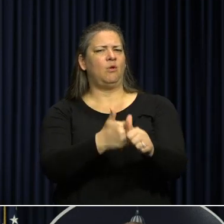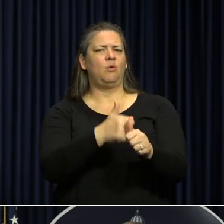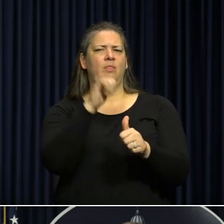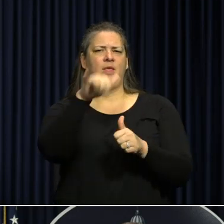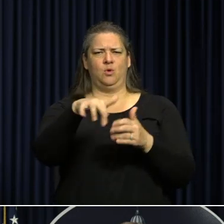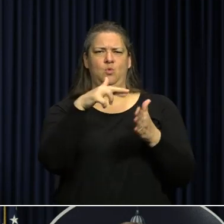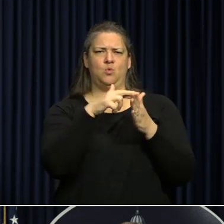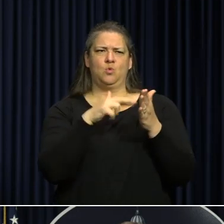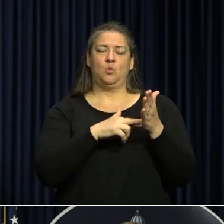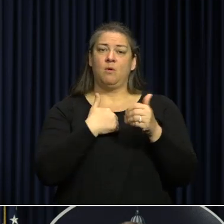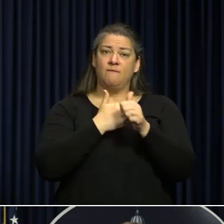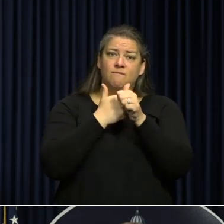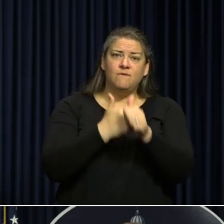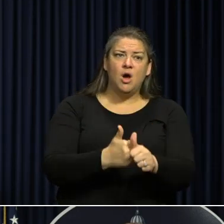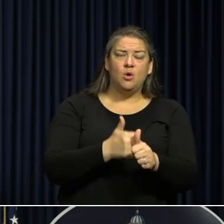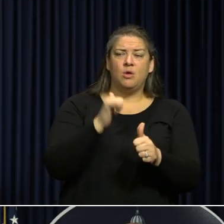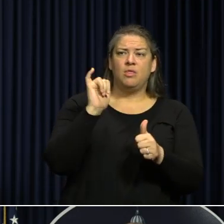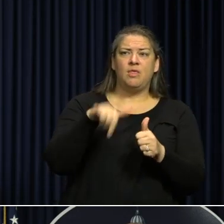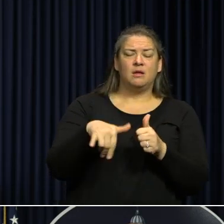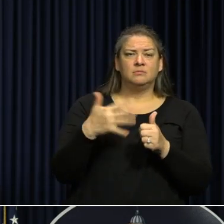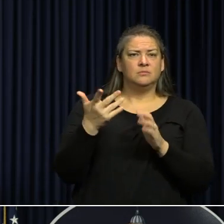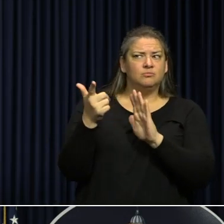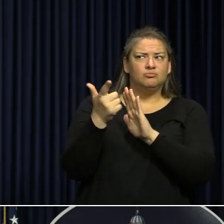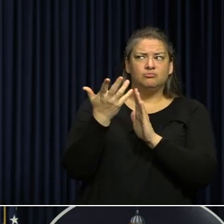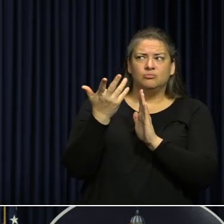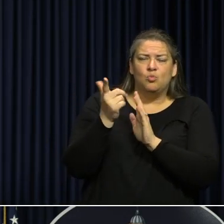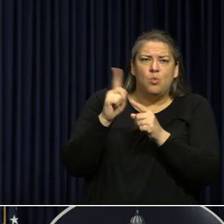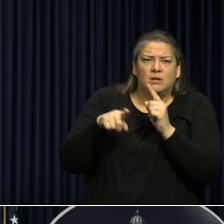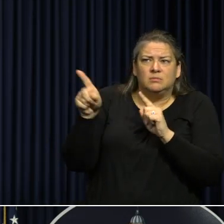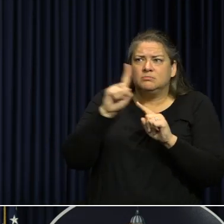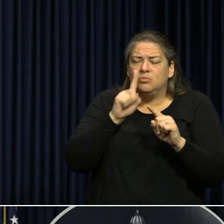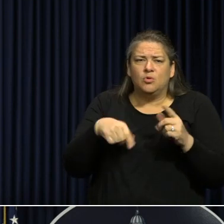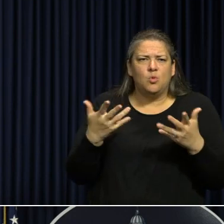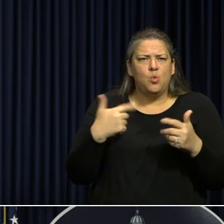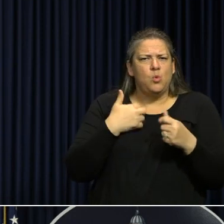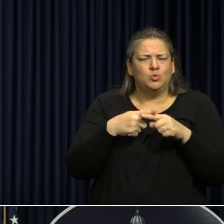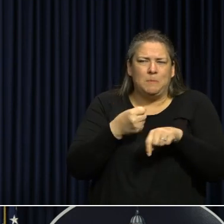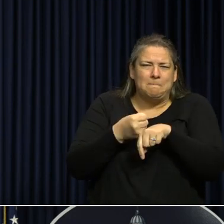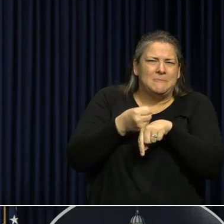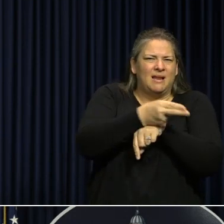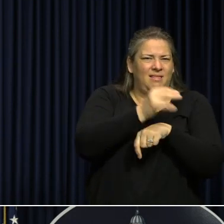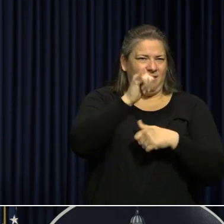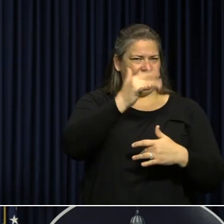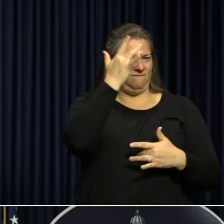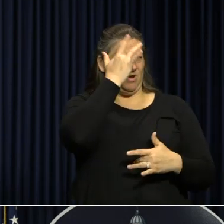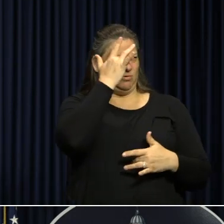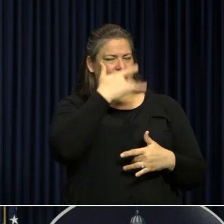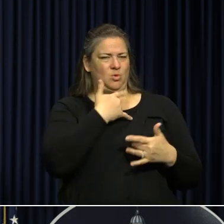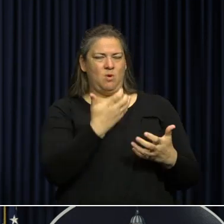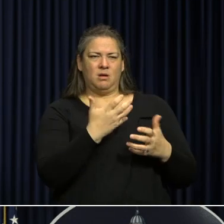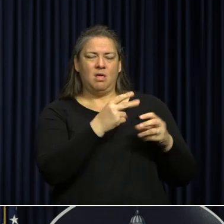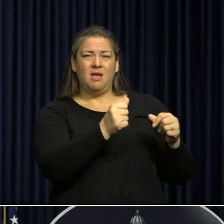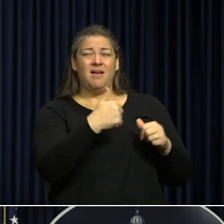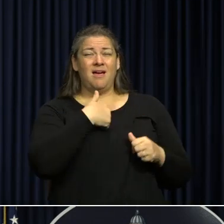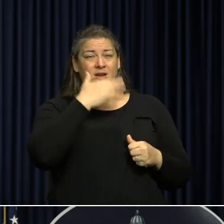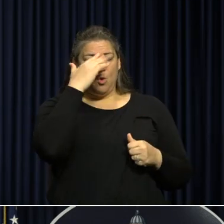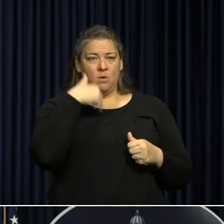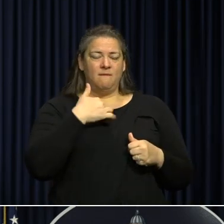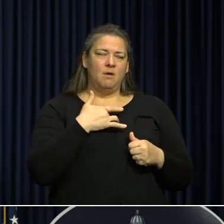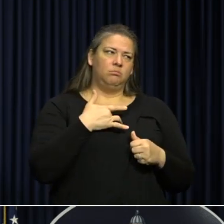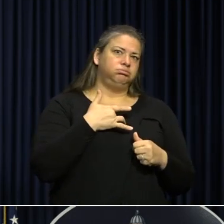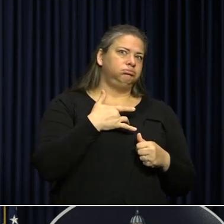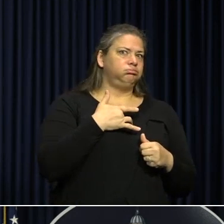regulations that help us beat this coronavirus. And while I know we're anxious and we've been at it for a long time, look at what you've